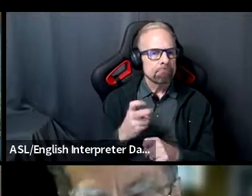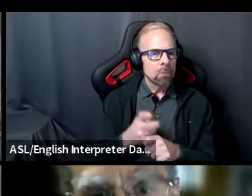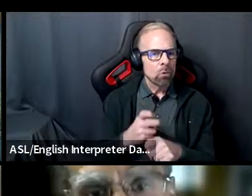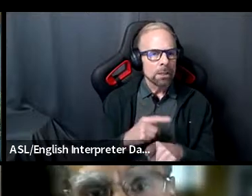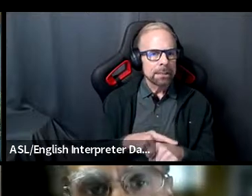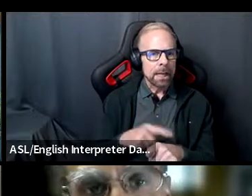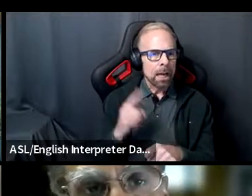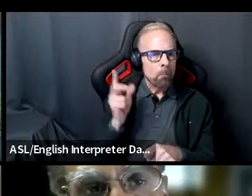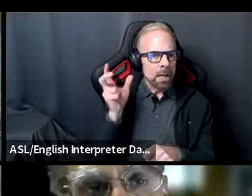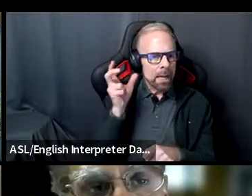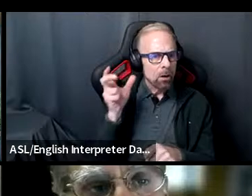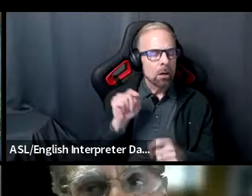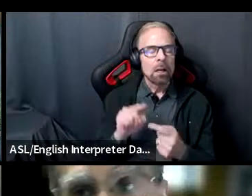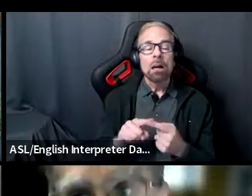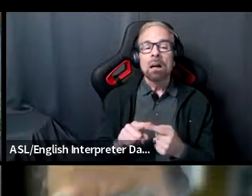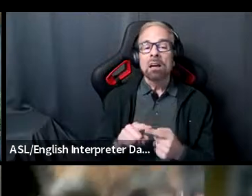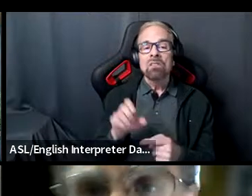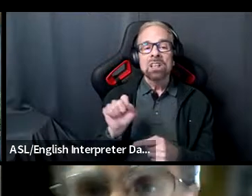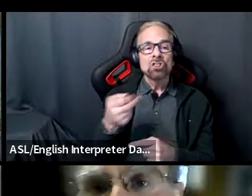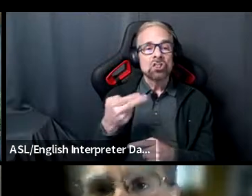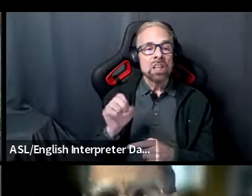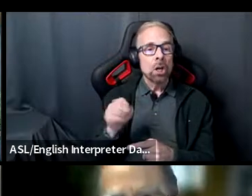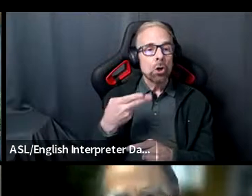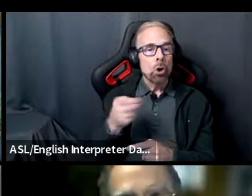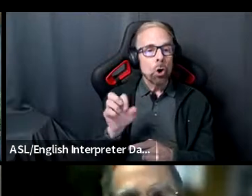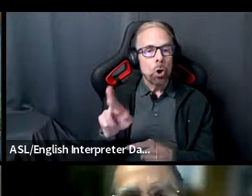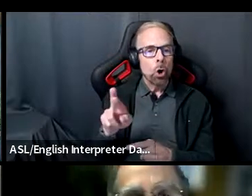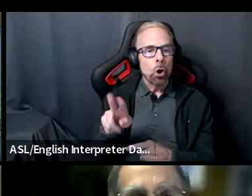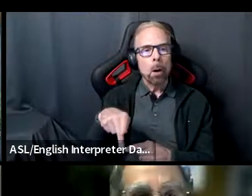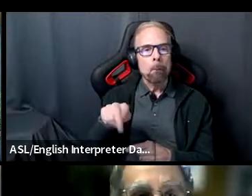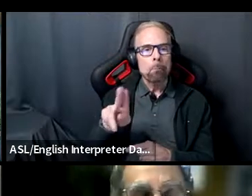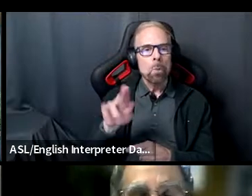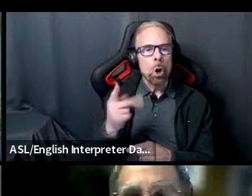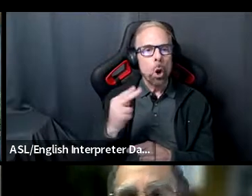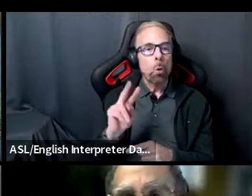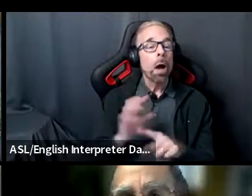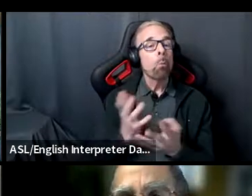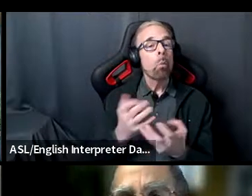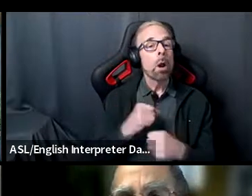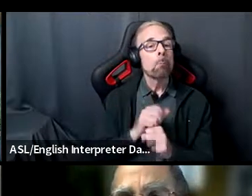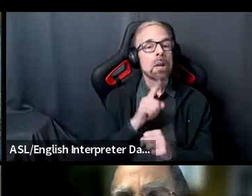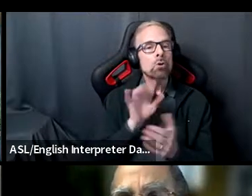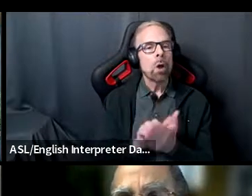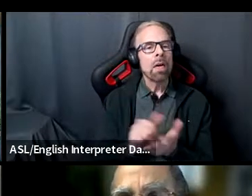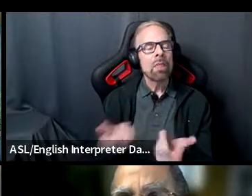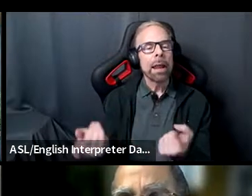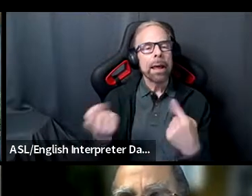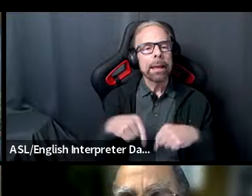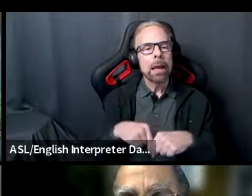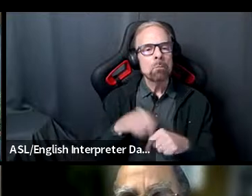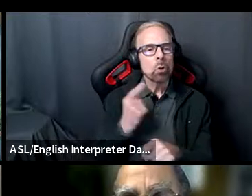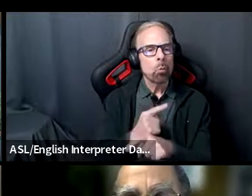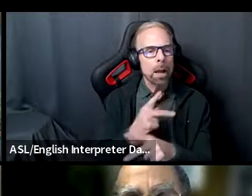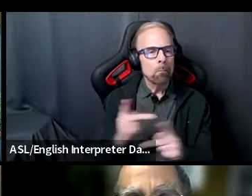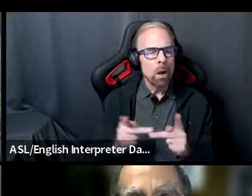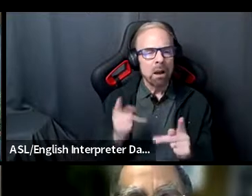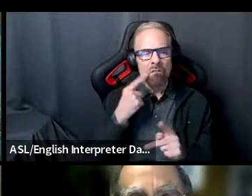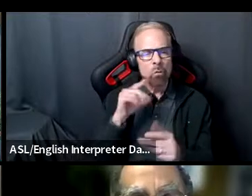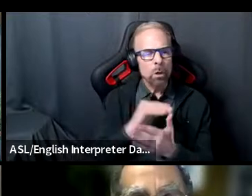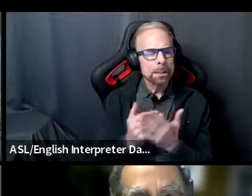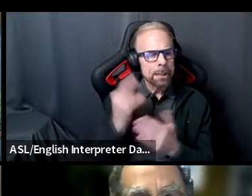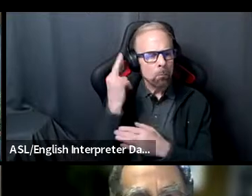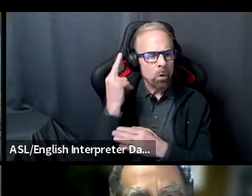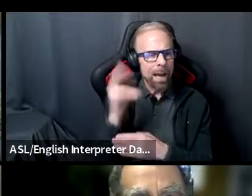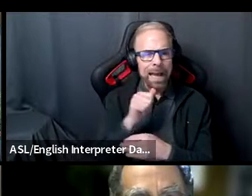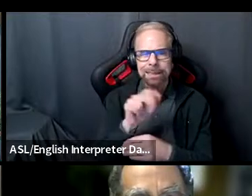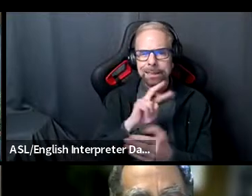her pronouns. And I wanted to make sure I came to the right place. For some reason, I didn't double